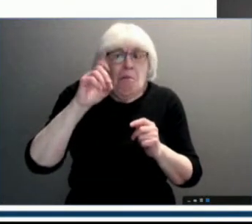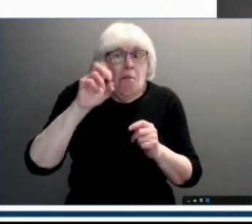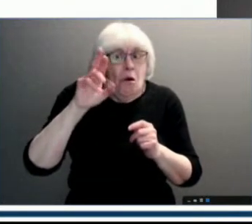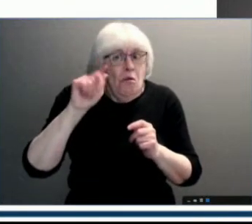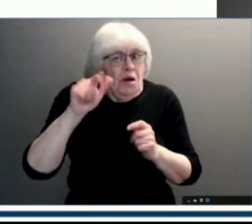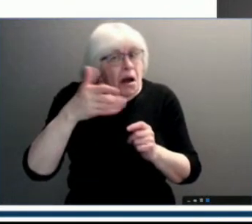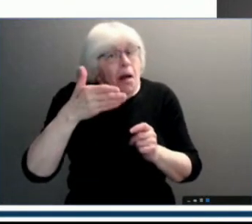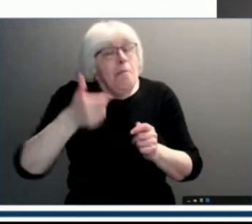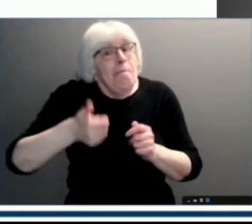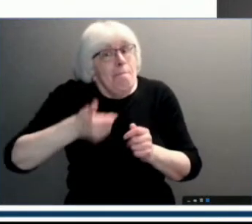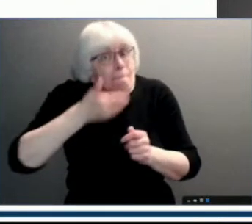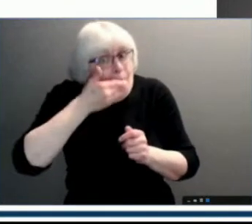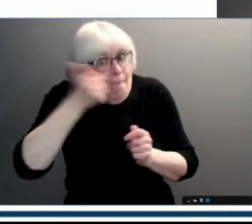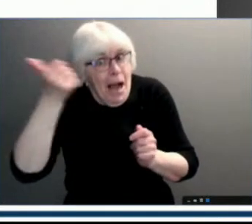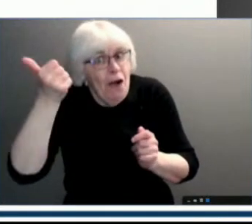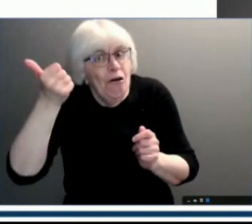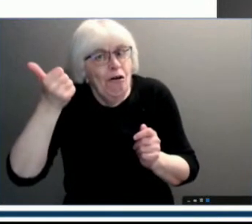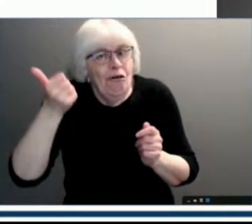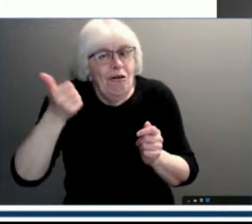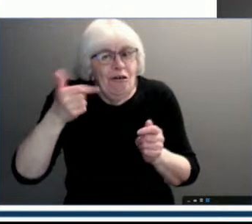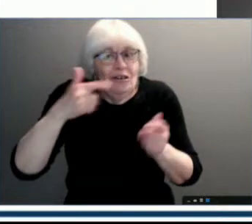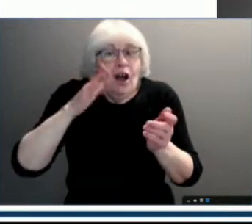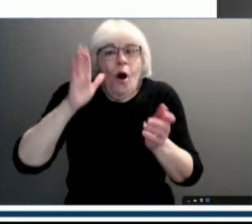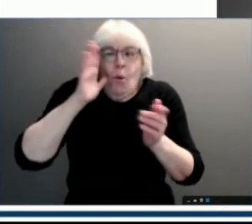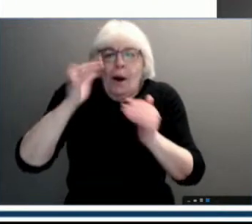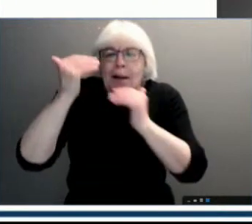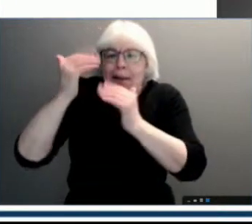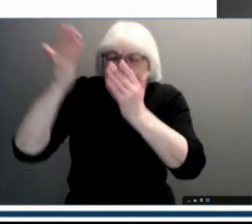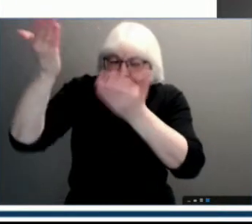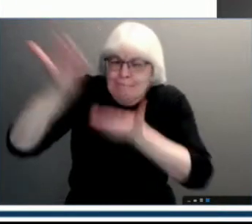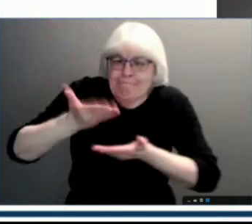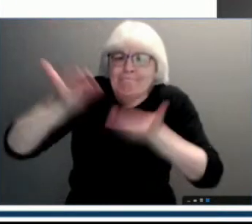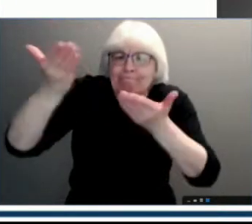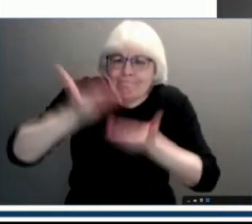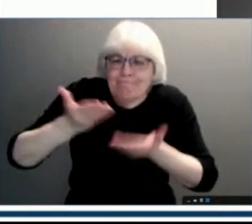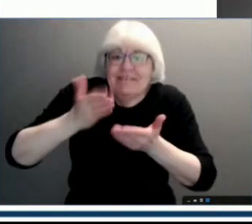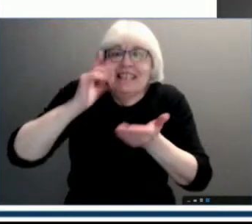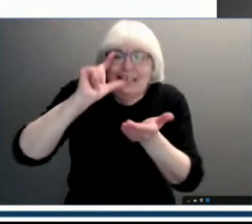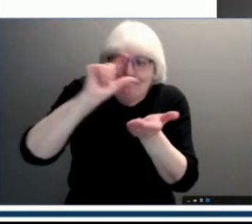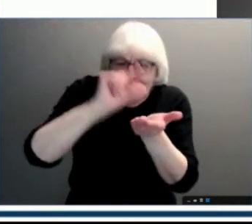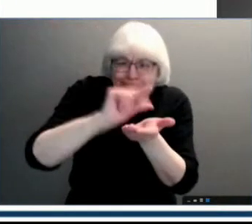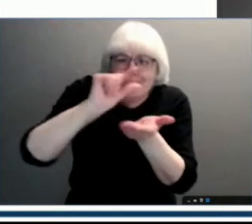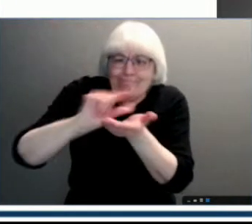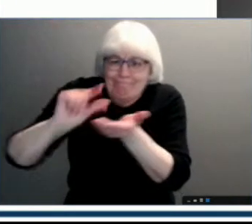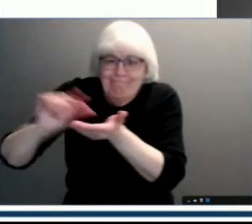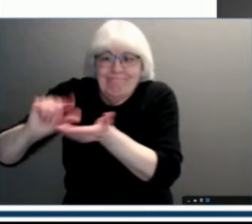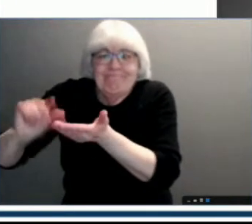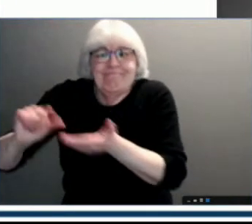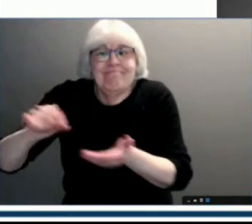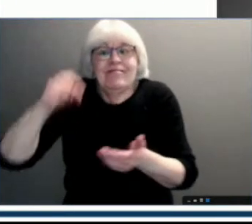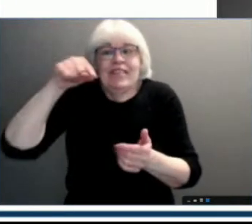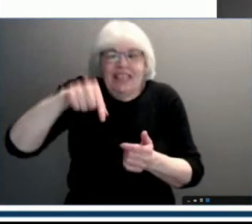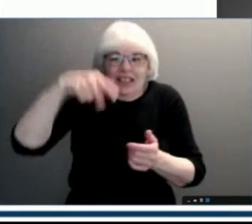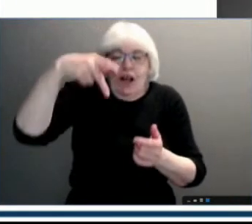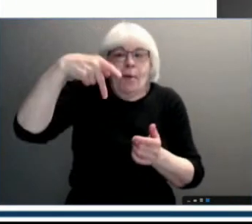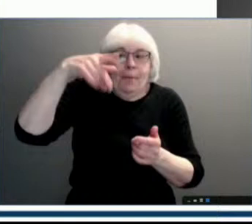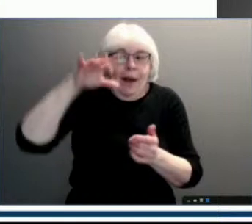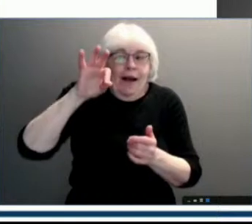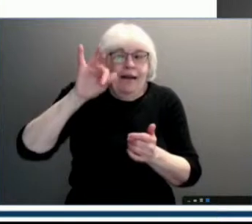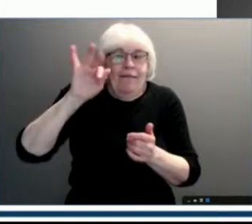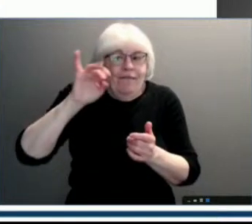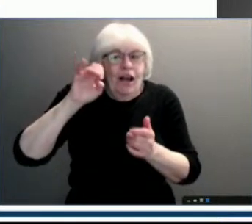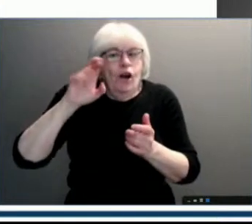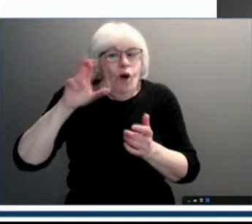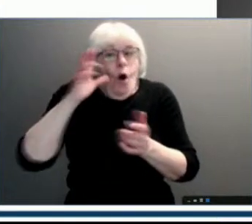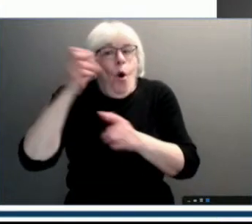shipments of Pfizer due to global shortages of this vaccine. As a result, we will be prioritizing the use of Pfizer vaccine for